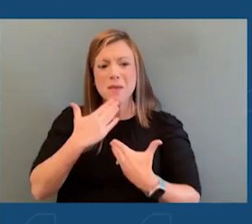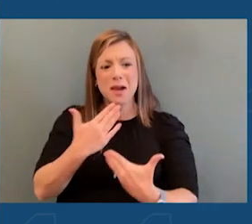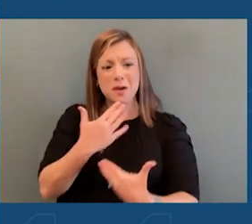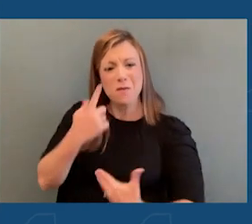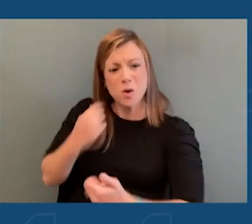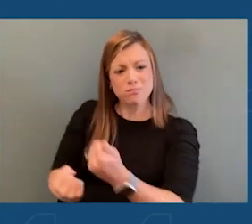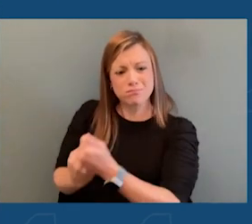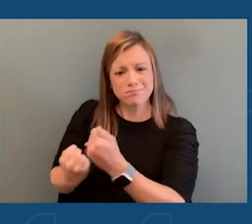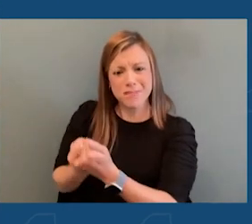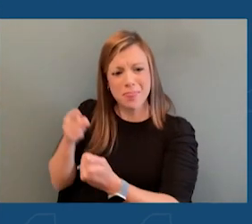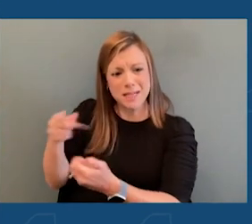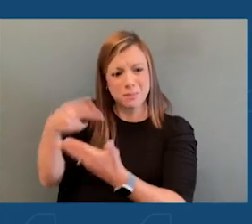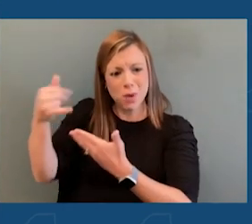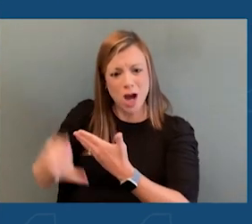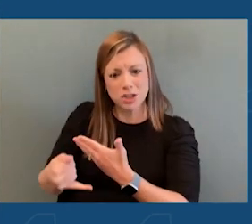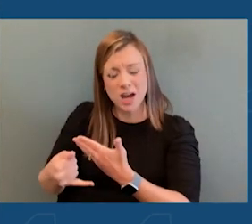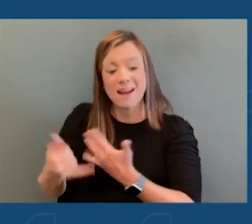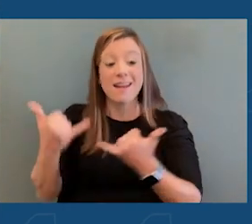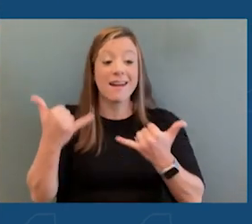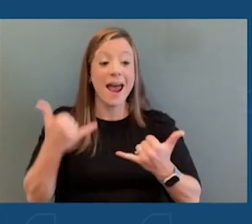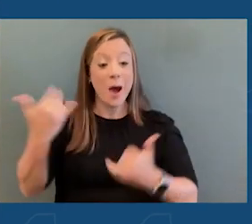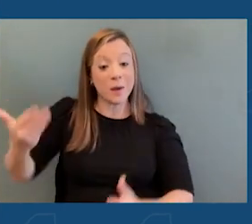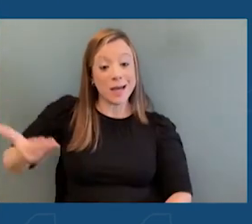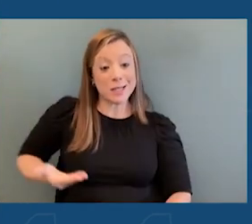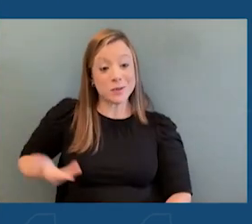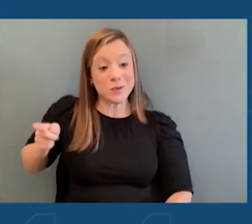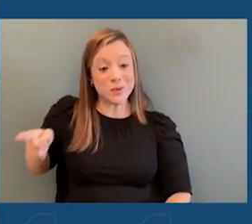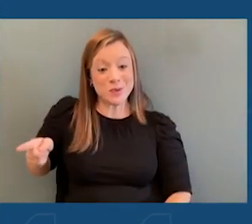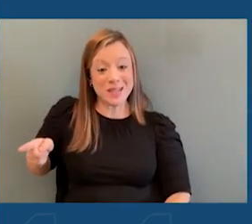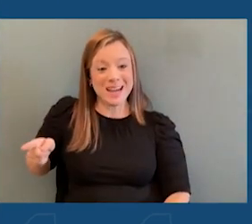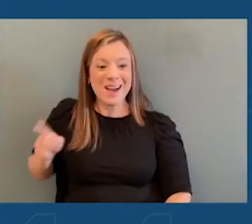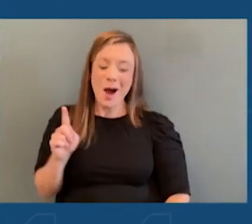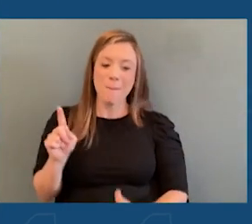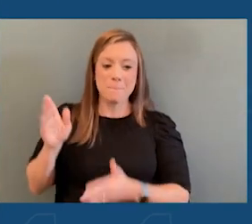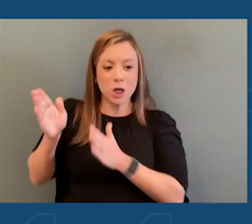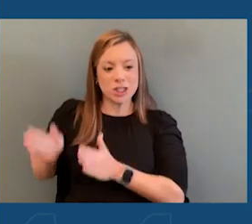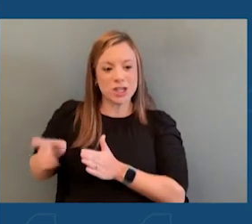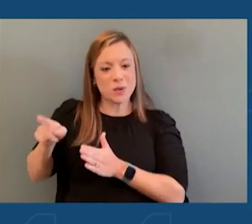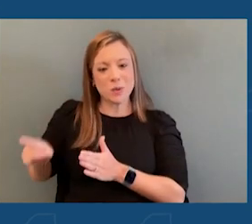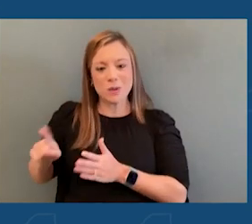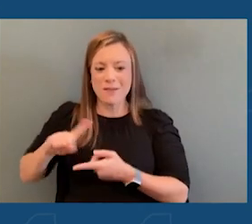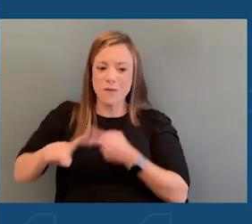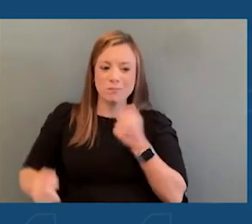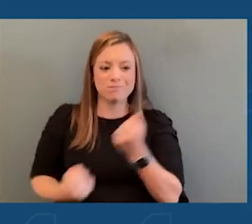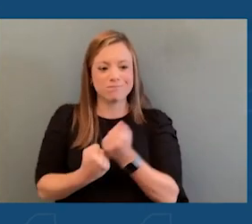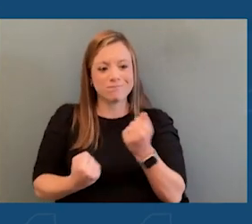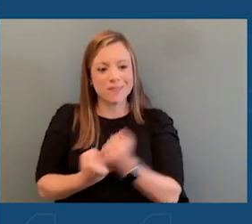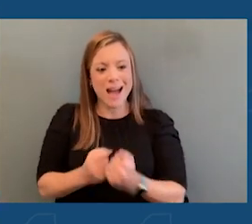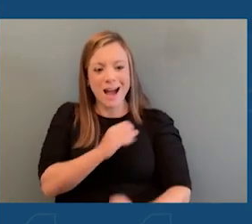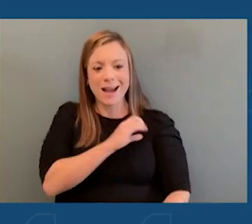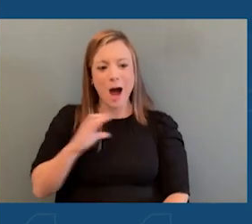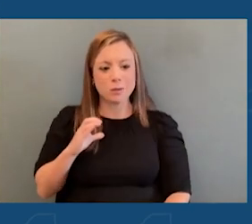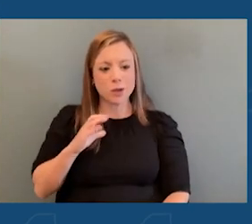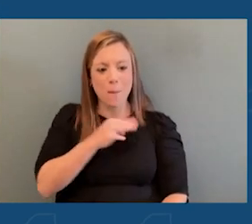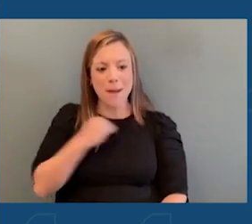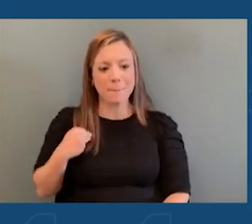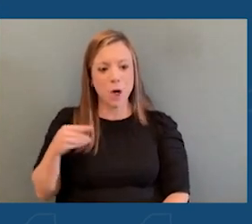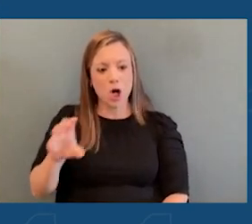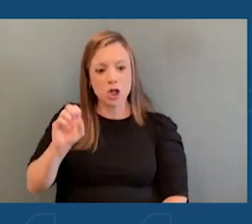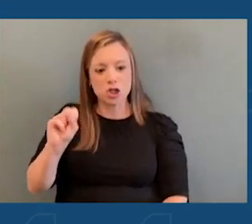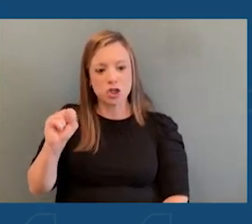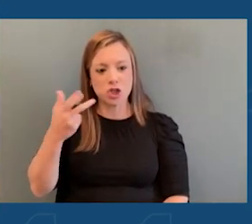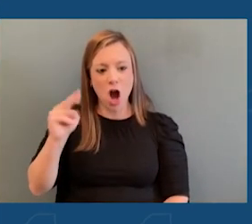someone who is a good friend and a good friend to the arts, and that's our council member, Sean Abreu.